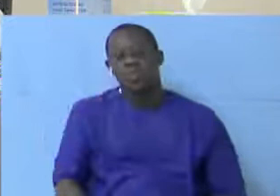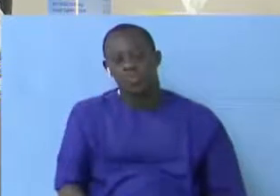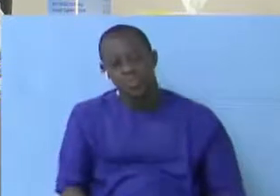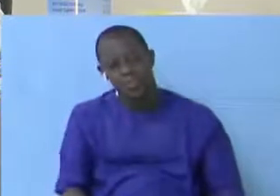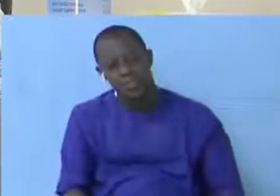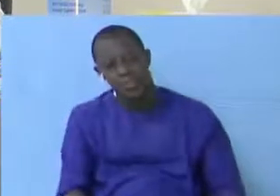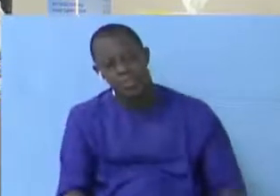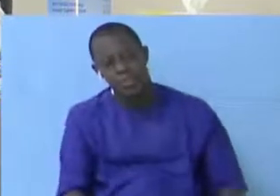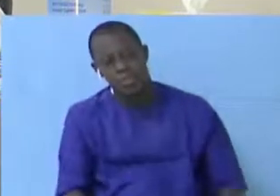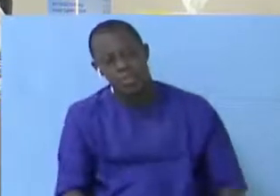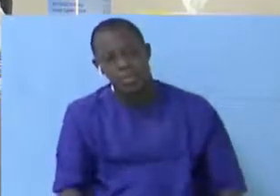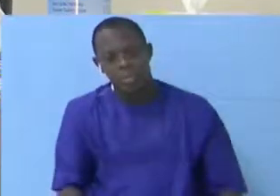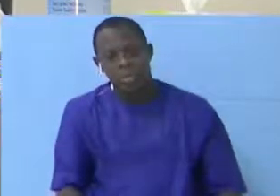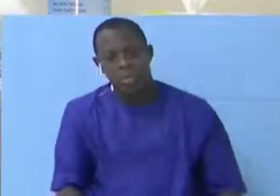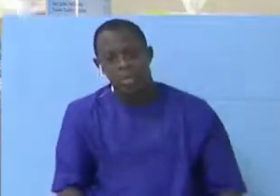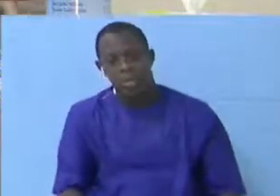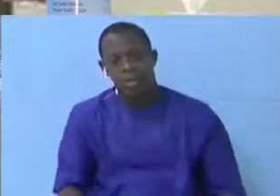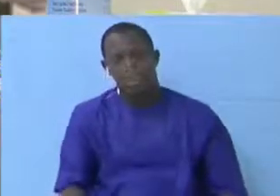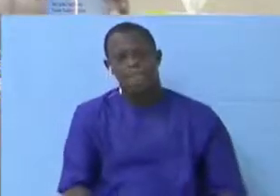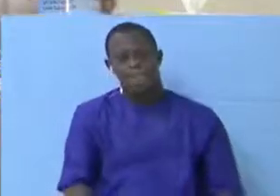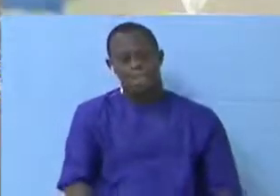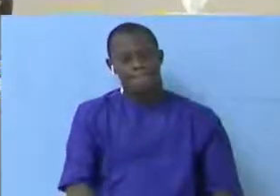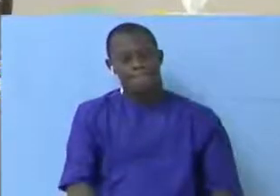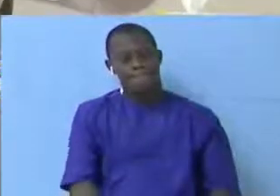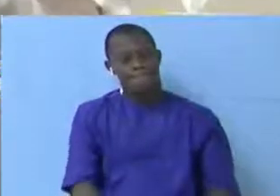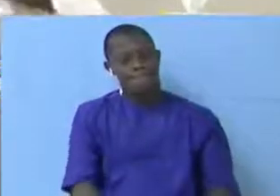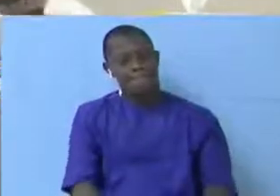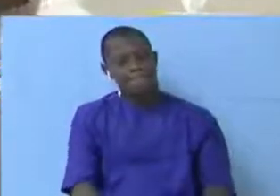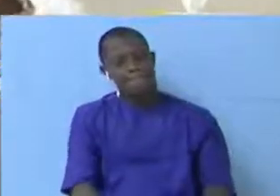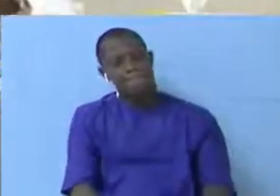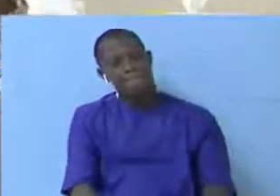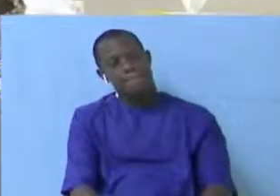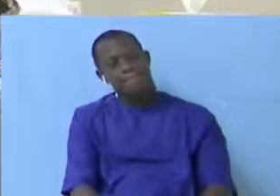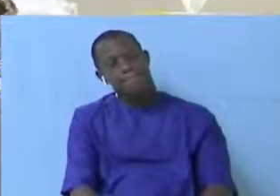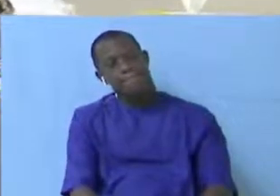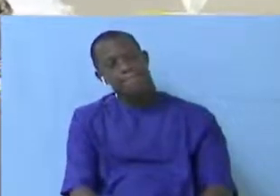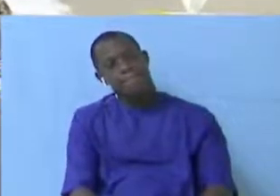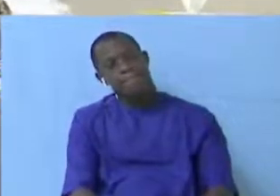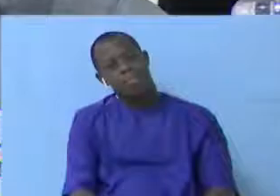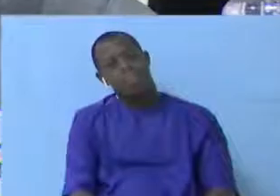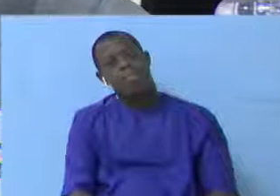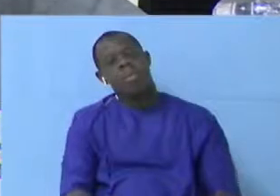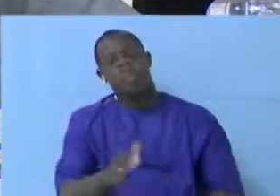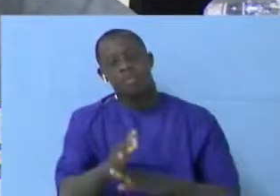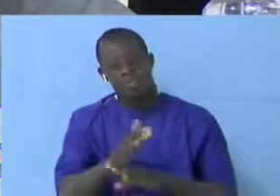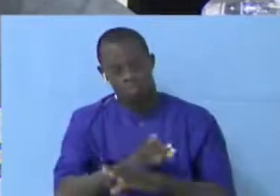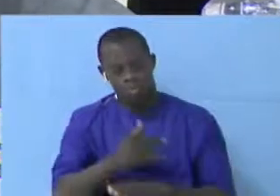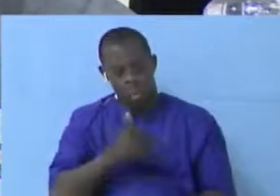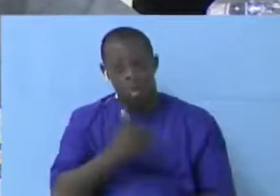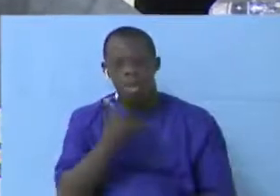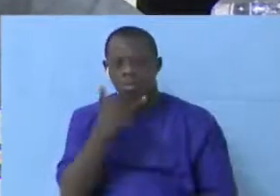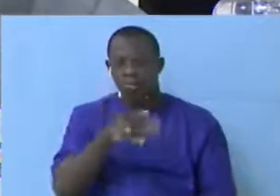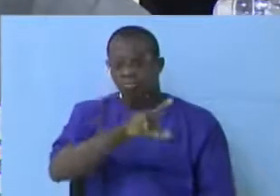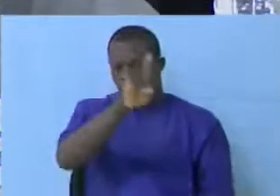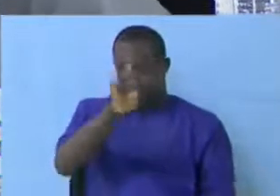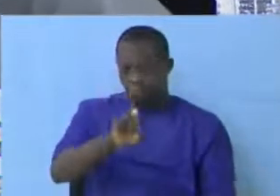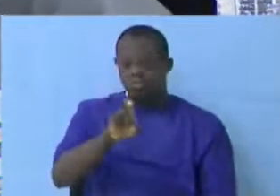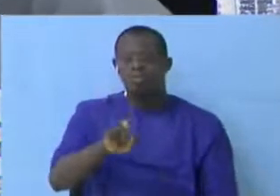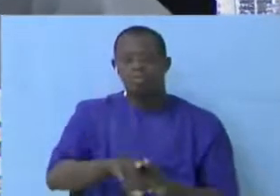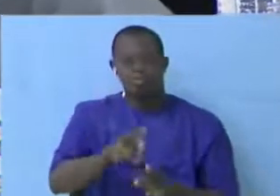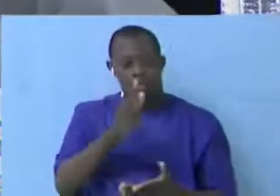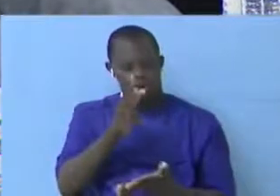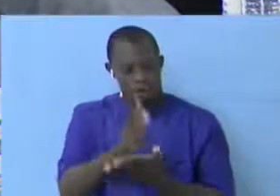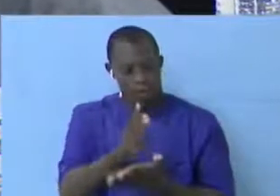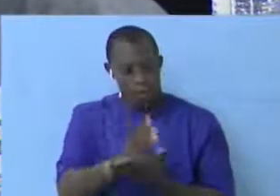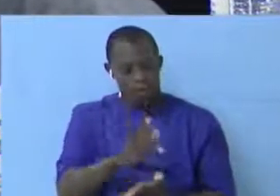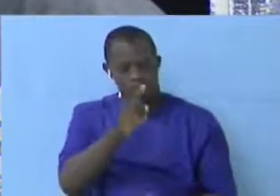Before I ask him there, can you confirm that you did must say